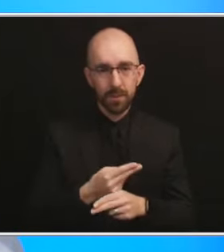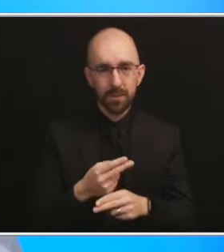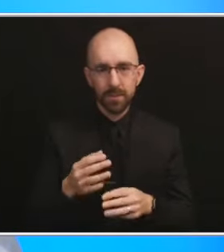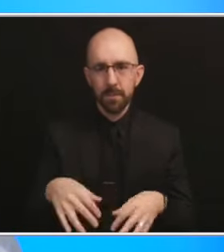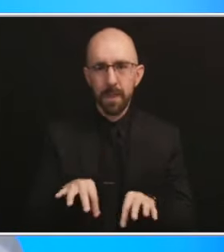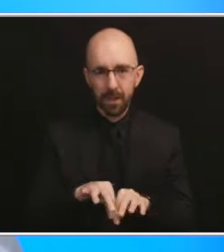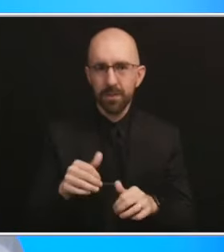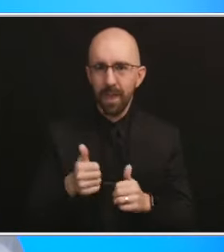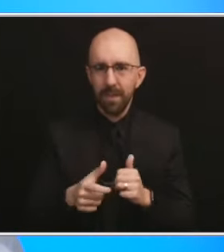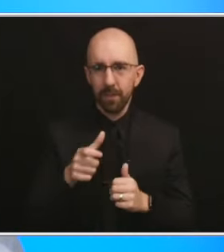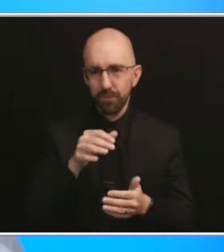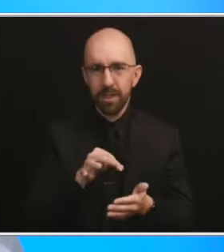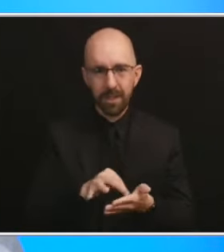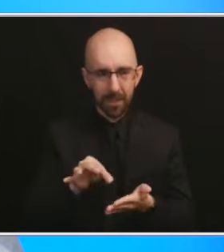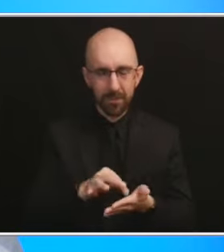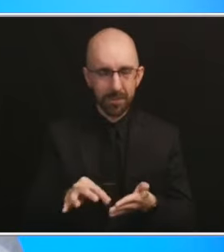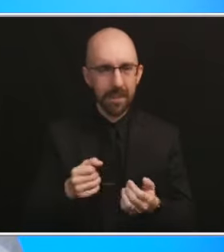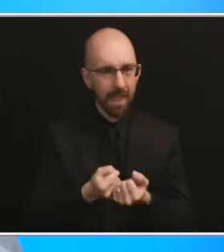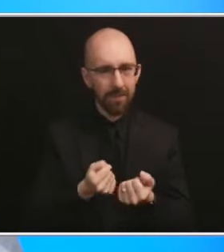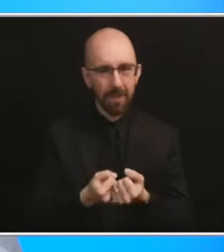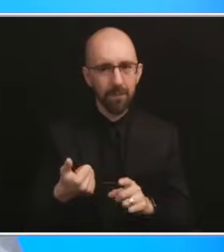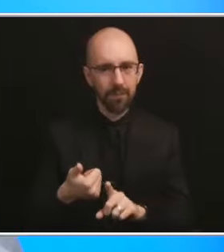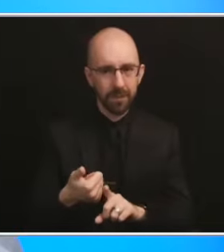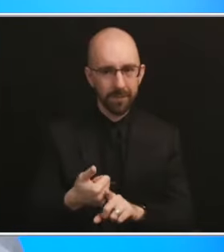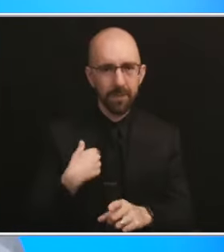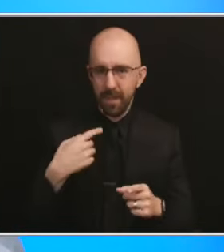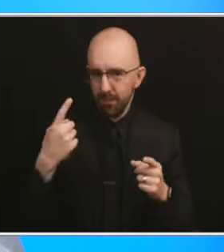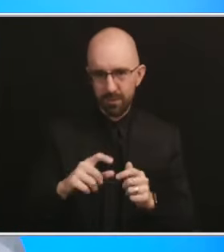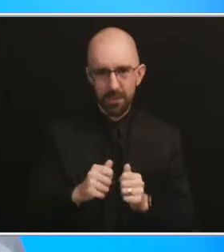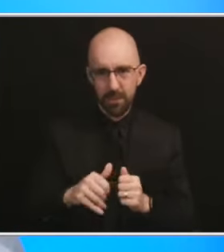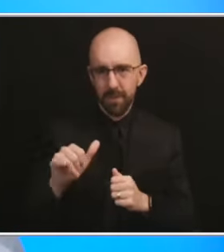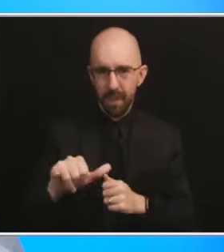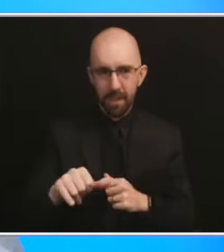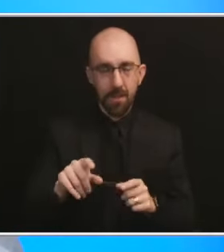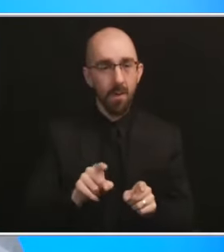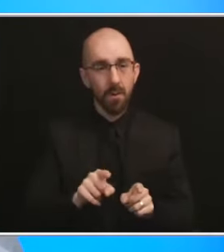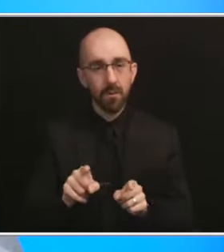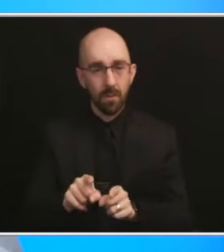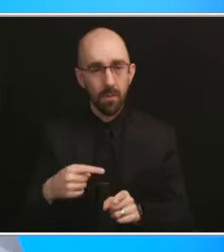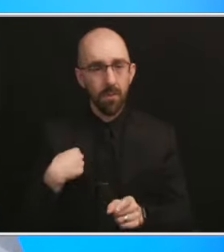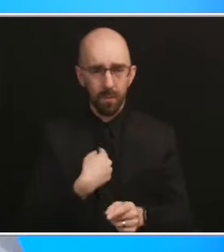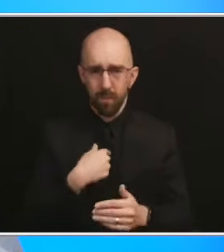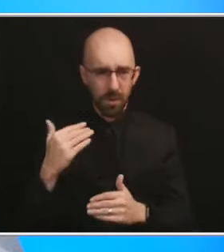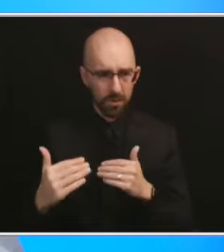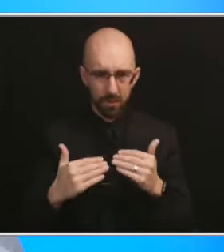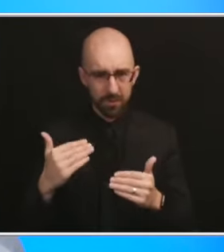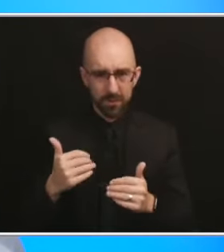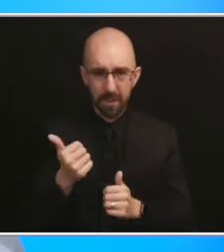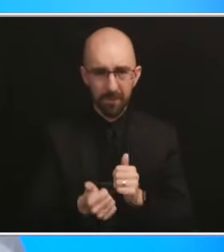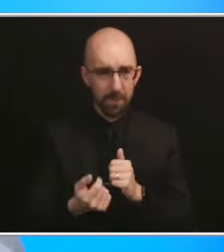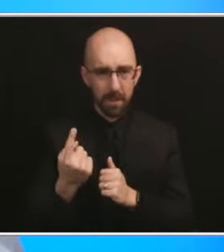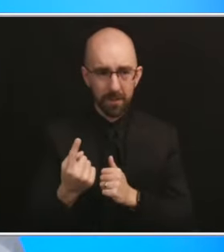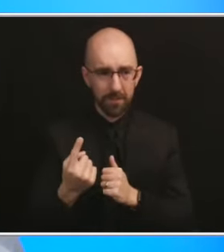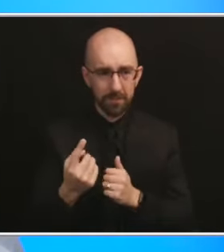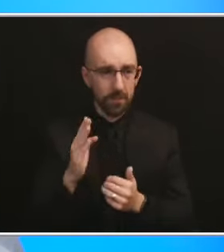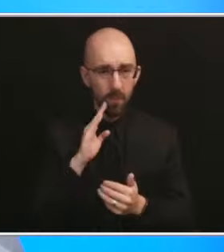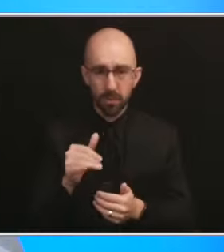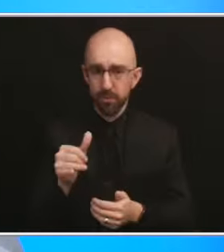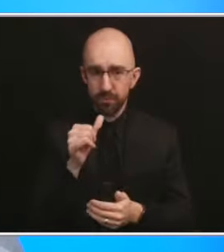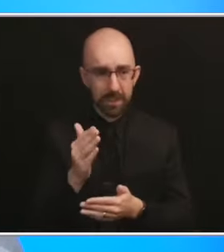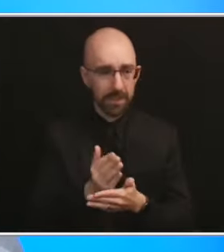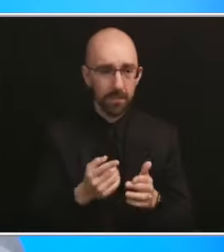counts. Advocate for yourself. I agree with that. And also, we're adults. I know everybody's going to drink at some point, but just